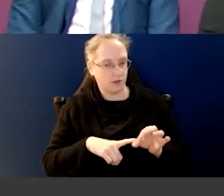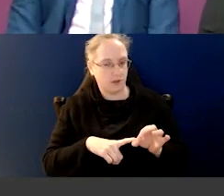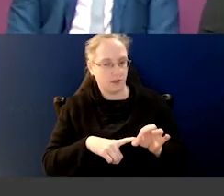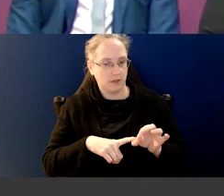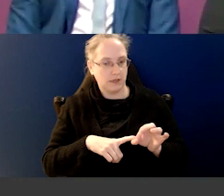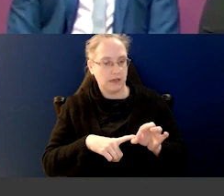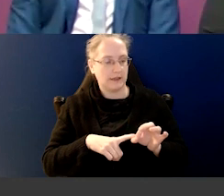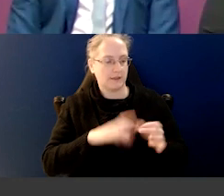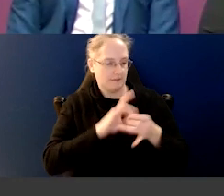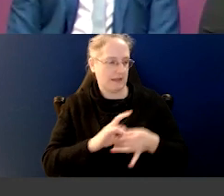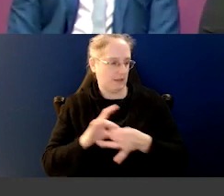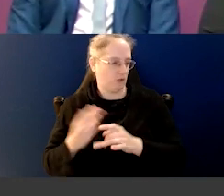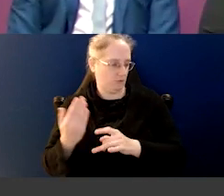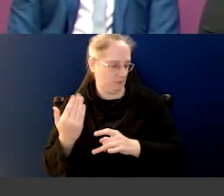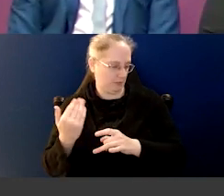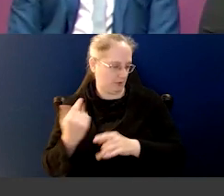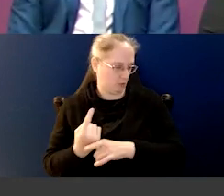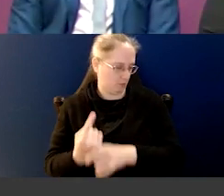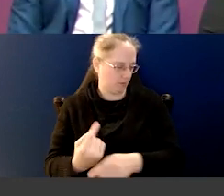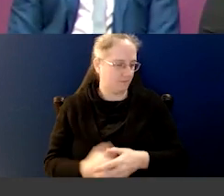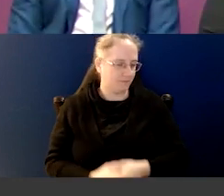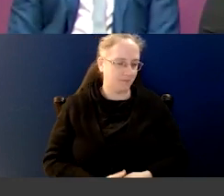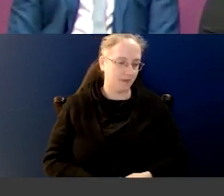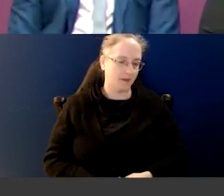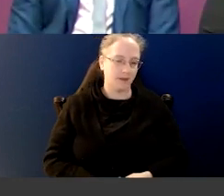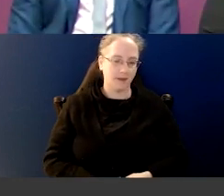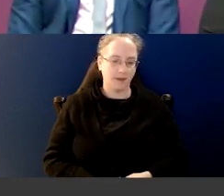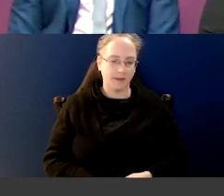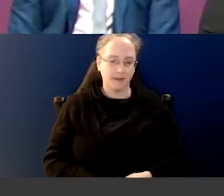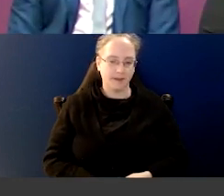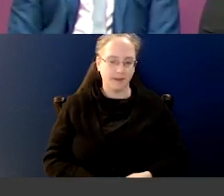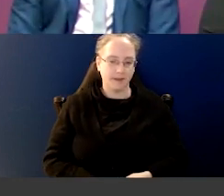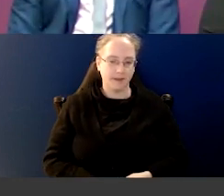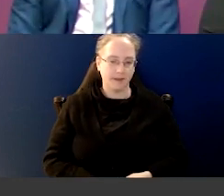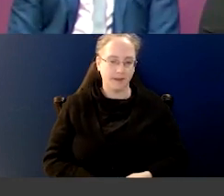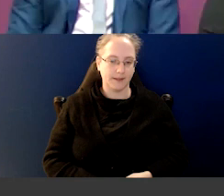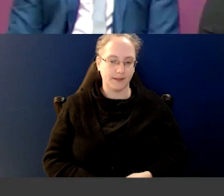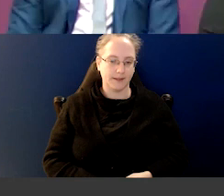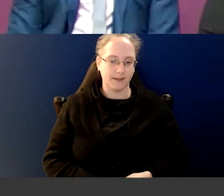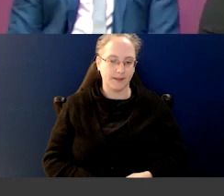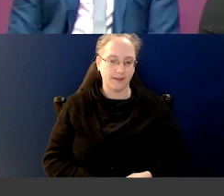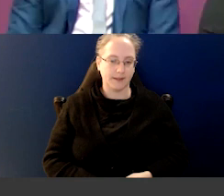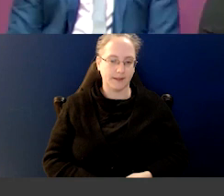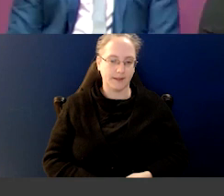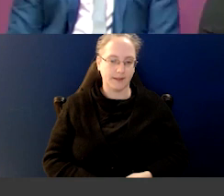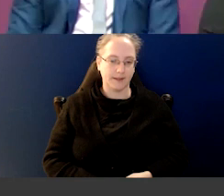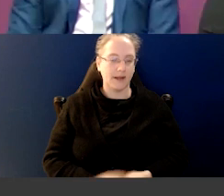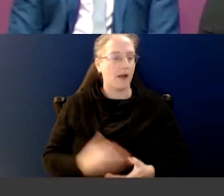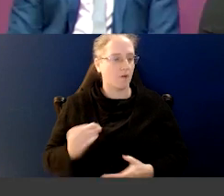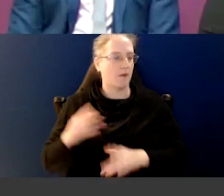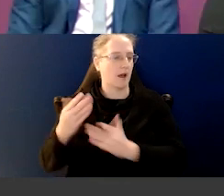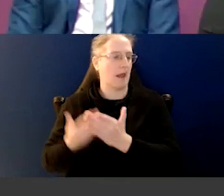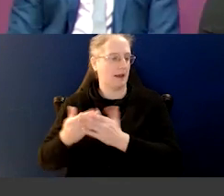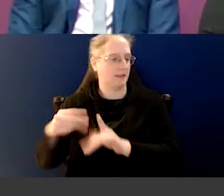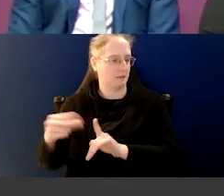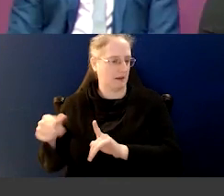about. And it's obviously from a perspective of a complainant, when they have an outcome that they